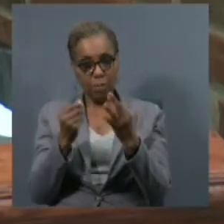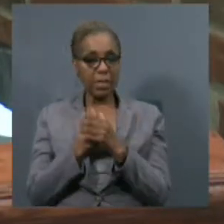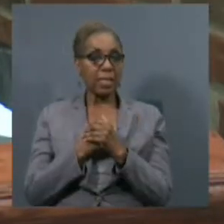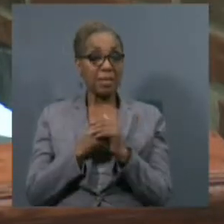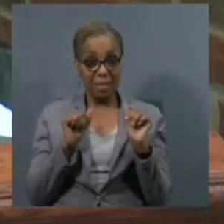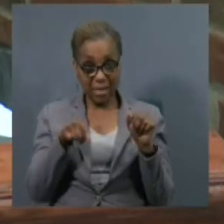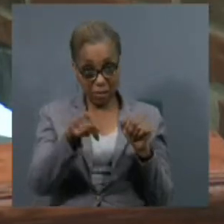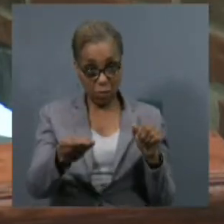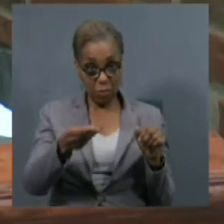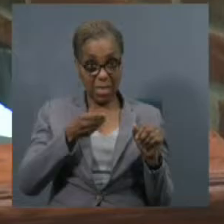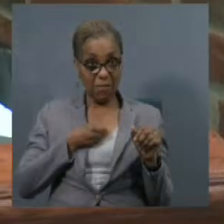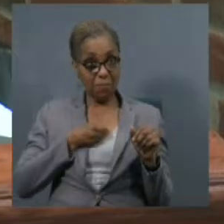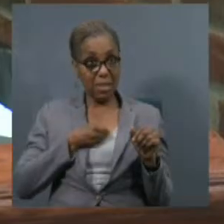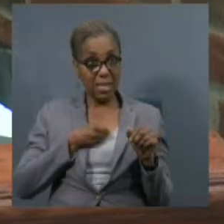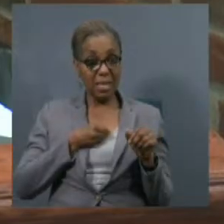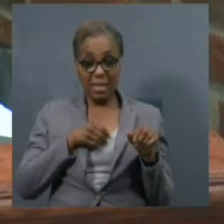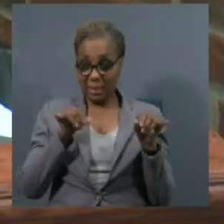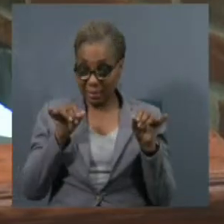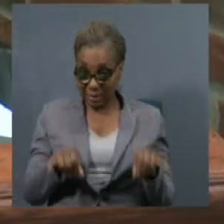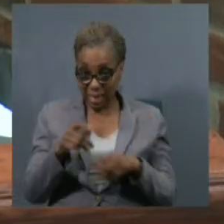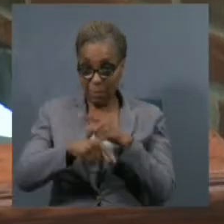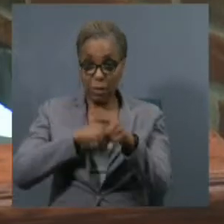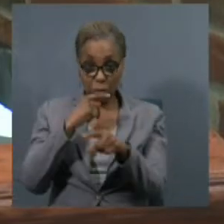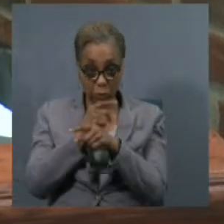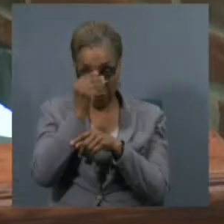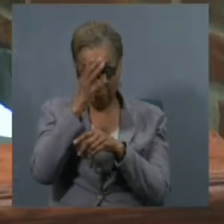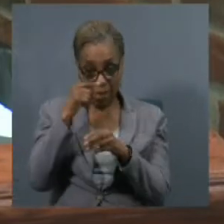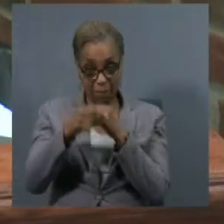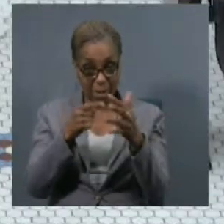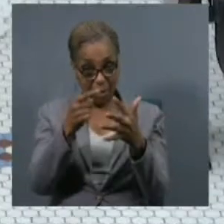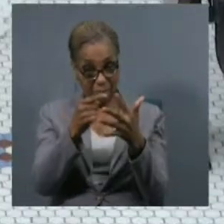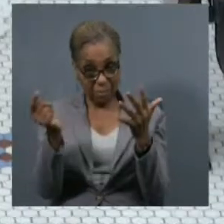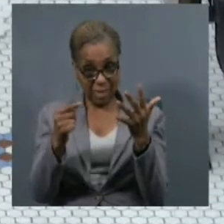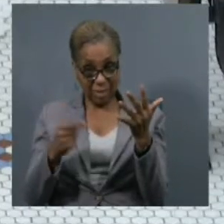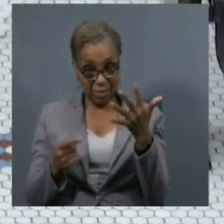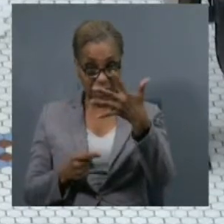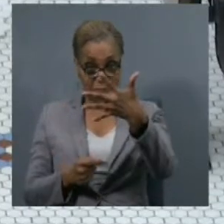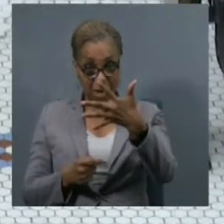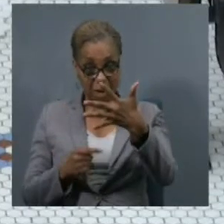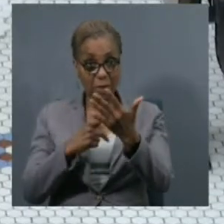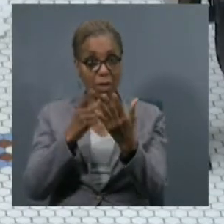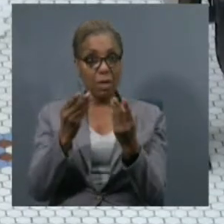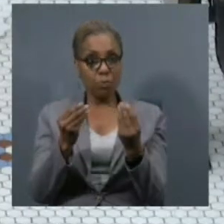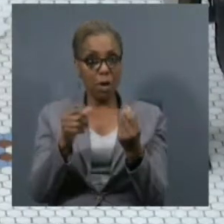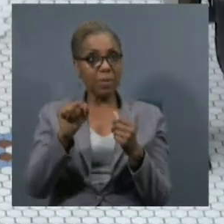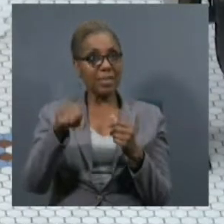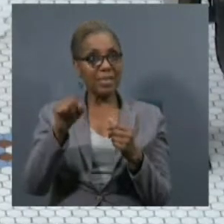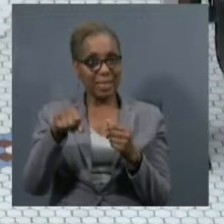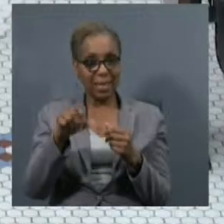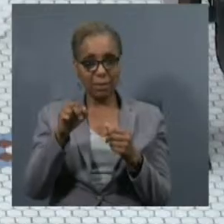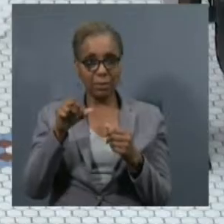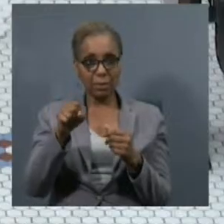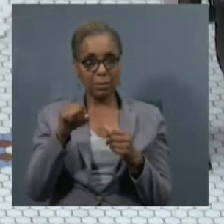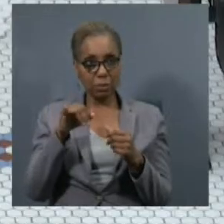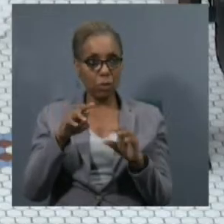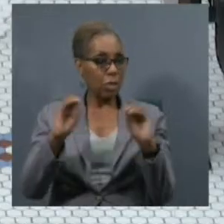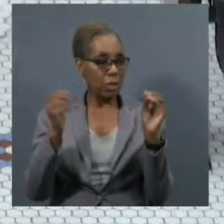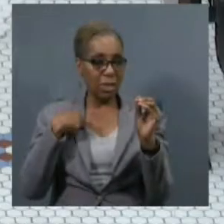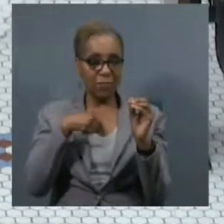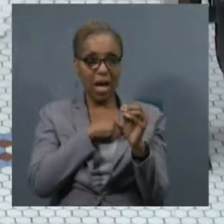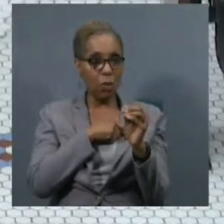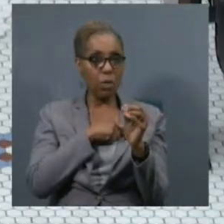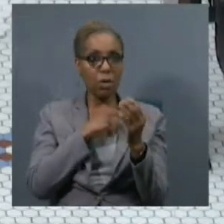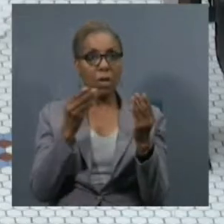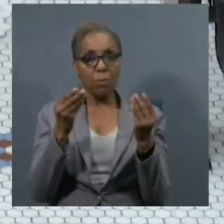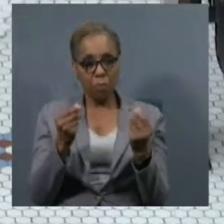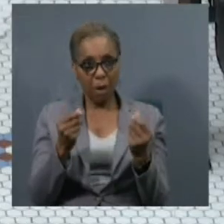can you give me the same sort of information on these? Yes, sir. 5 properties? Oh, yes, sir. None of our properties